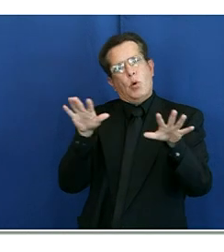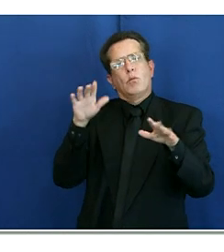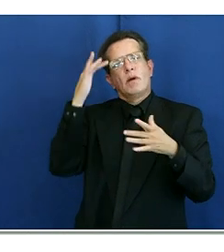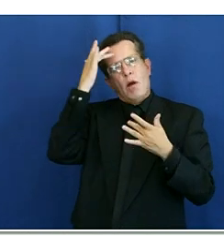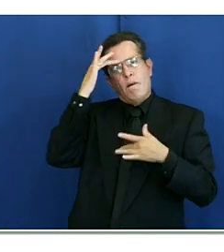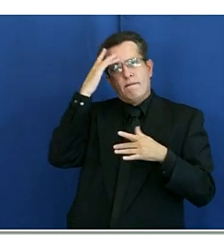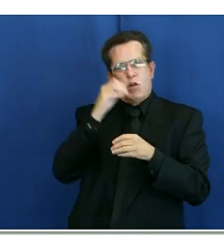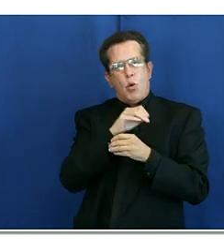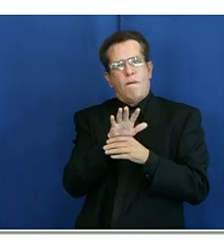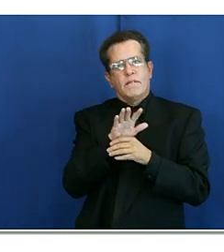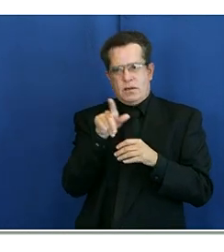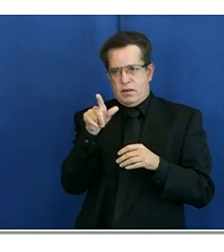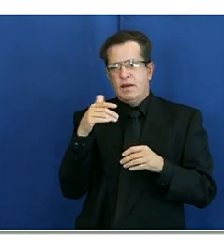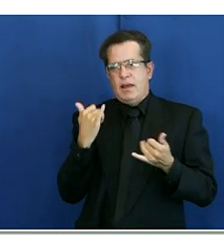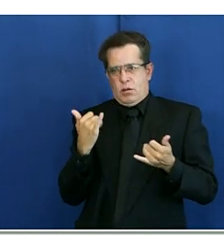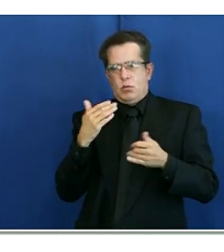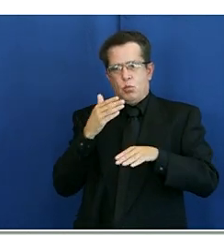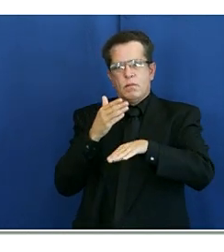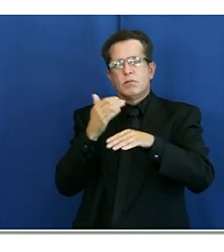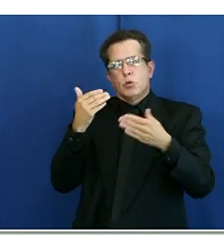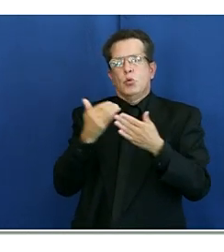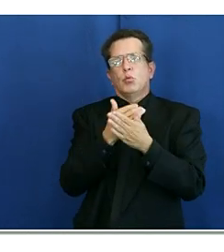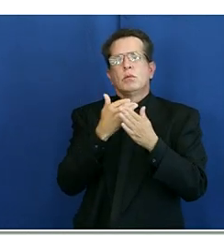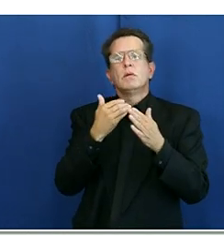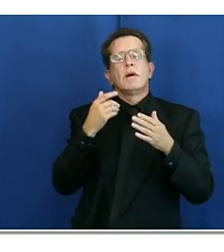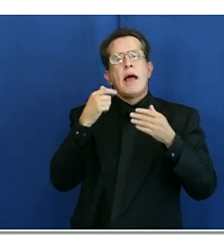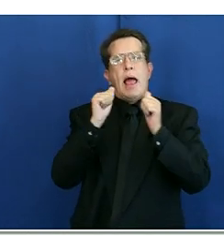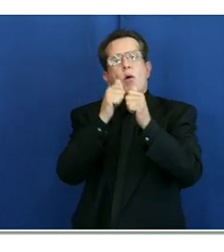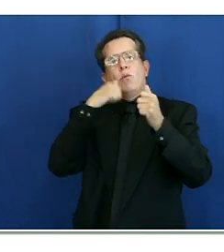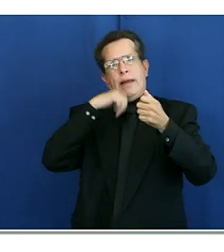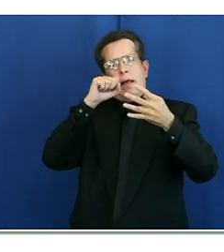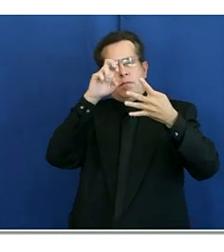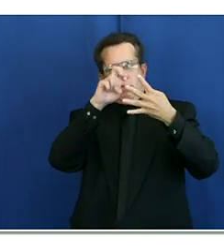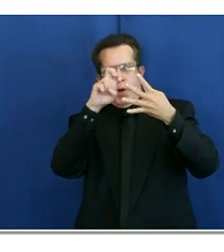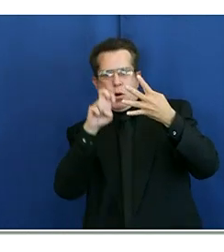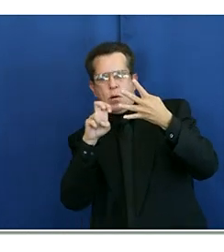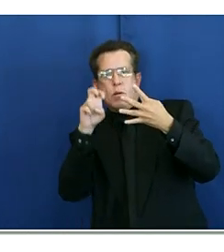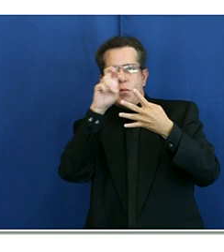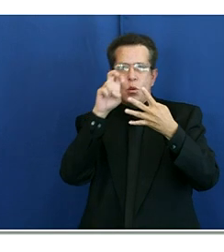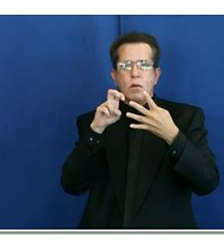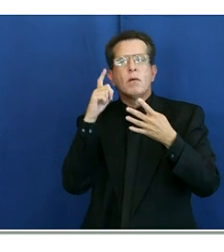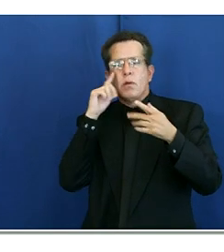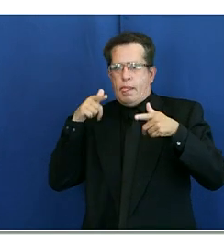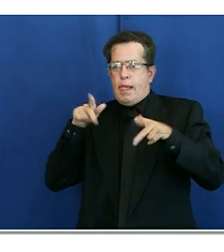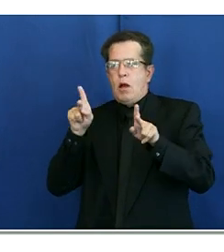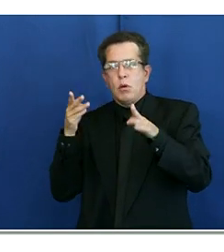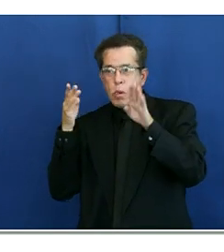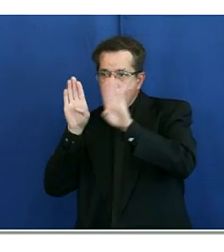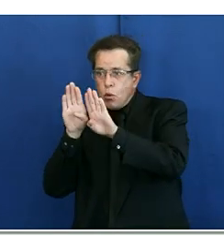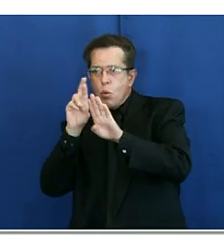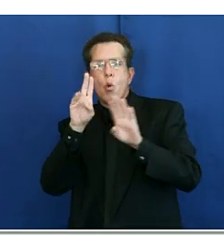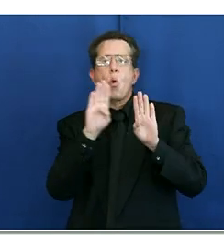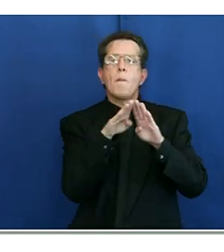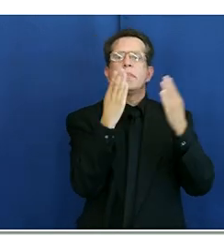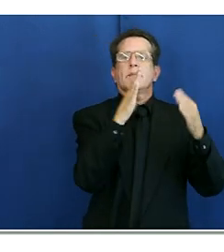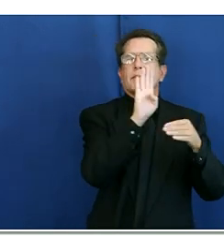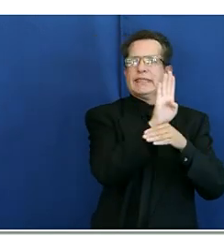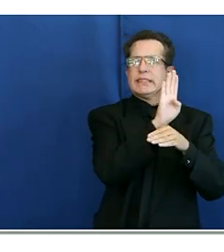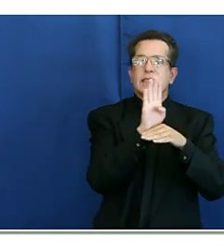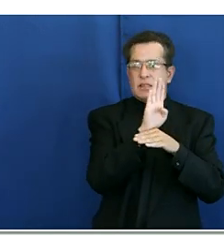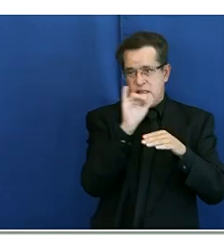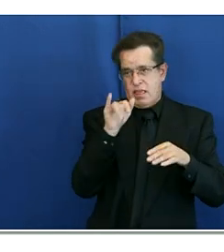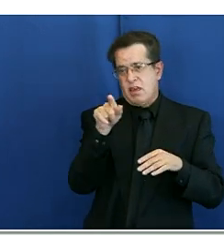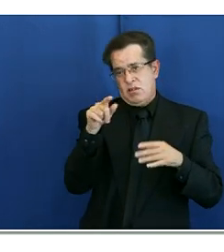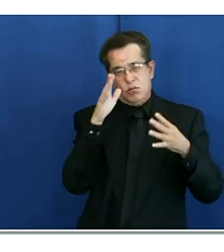and consists of revised criteria for loosening and tightening restrictions on activities. The blueprint for a